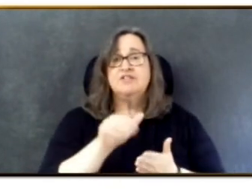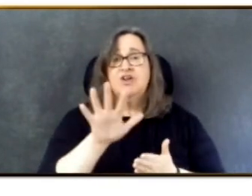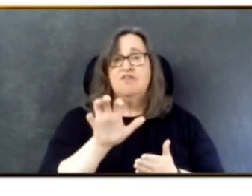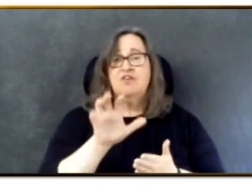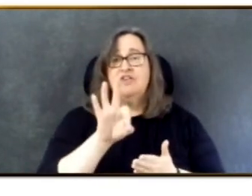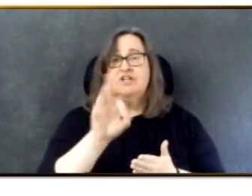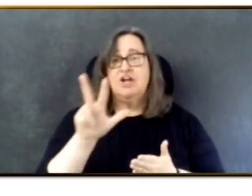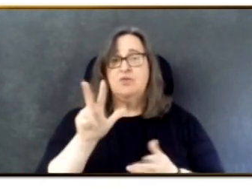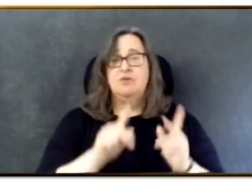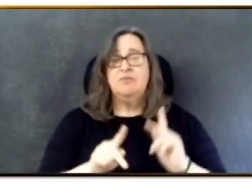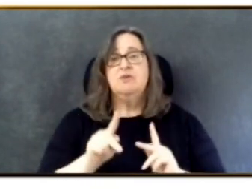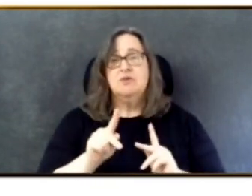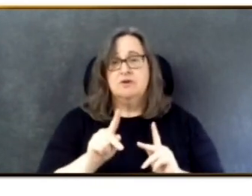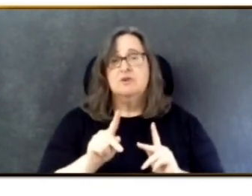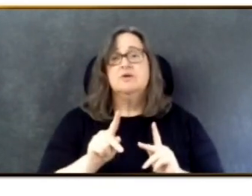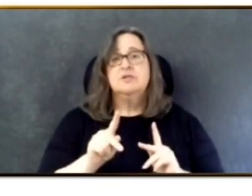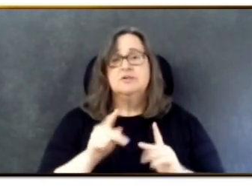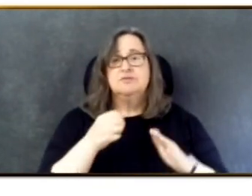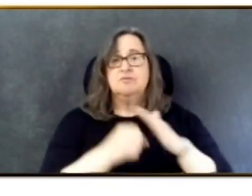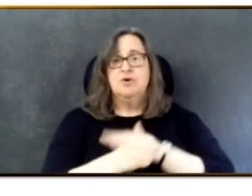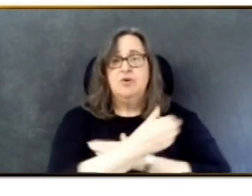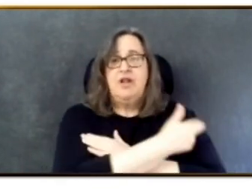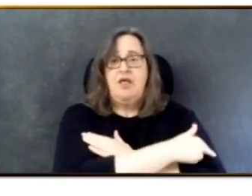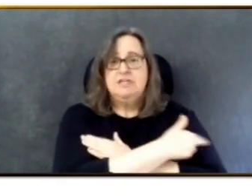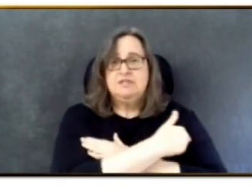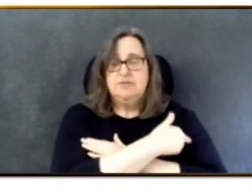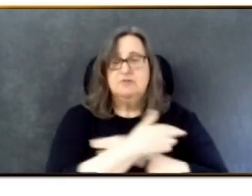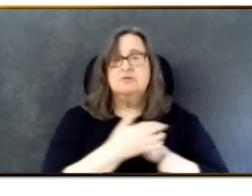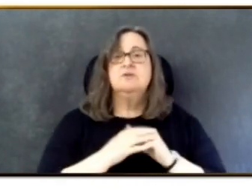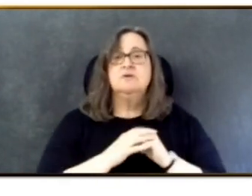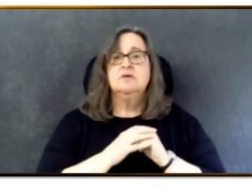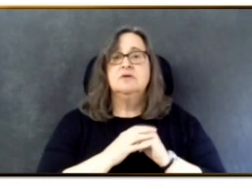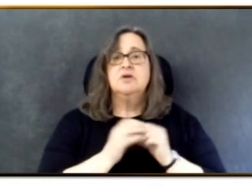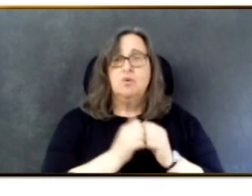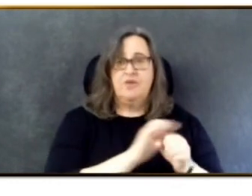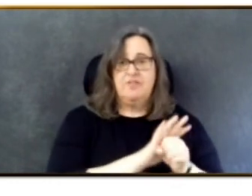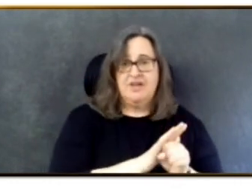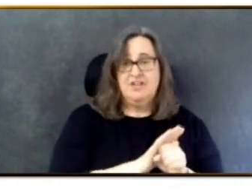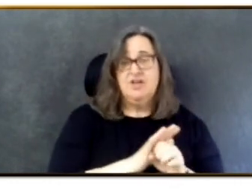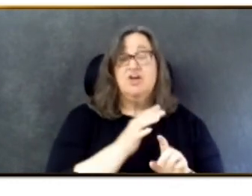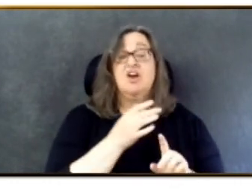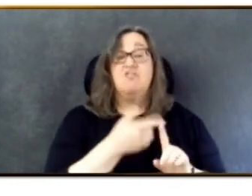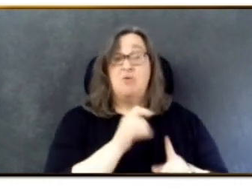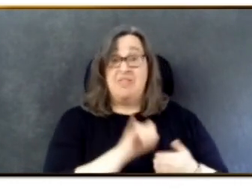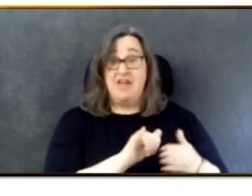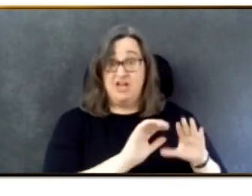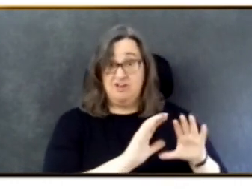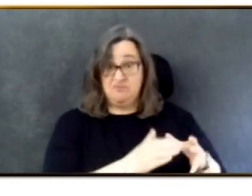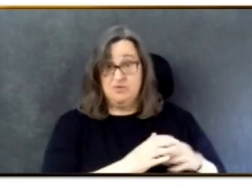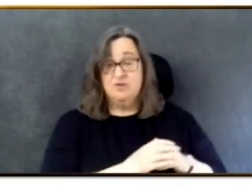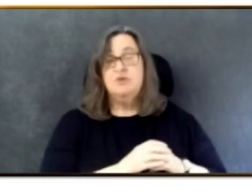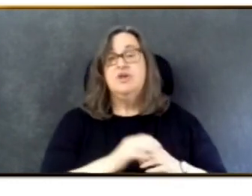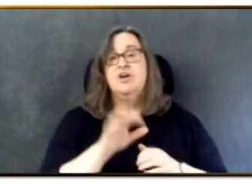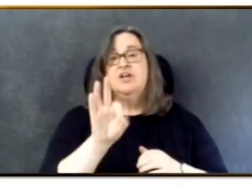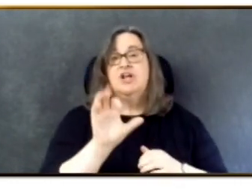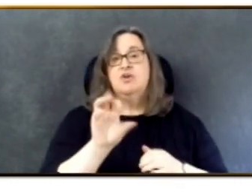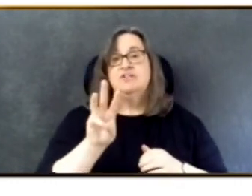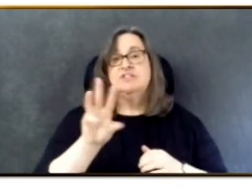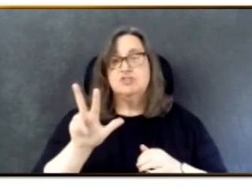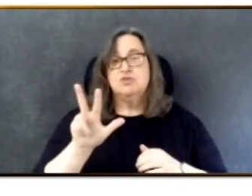4,593 individuals were reported to be in the hospital with COVID, and of those, 953 were in the ICU